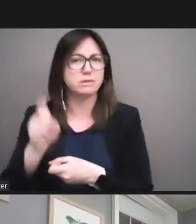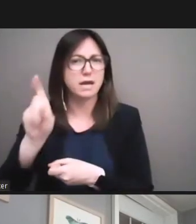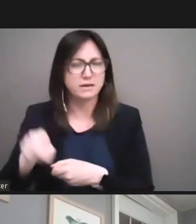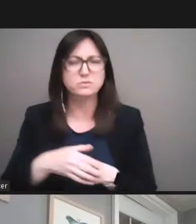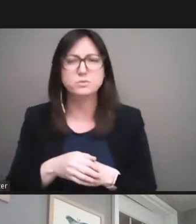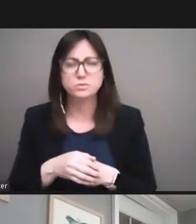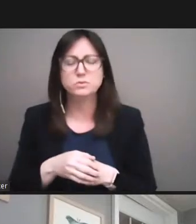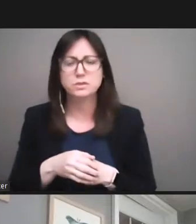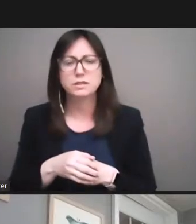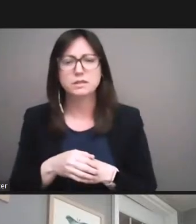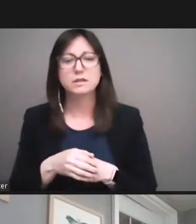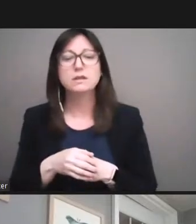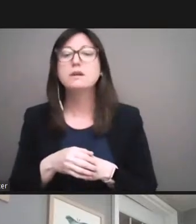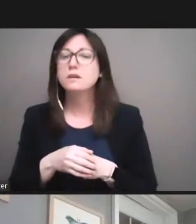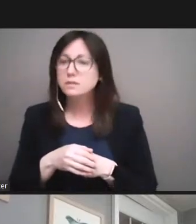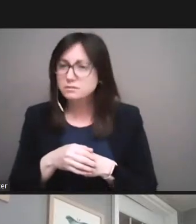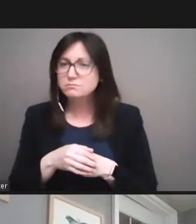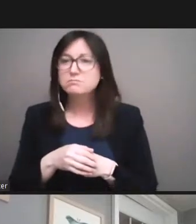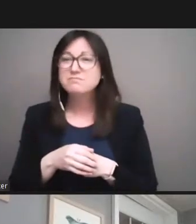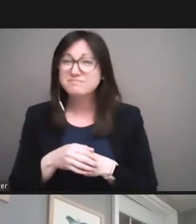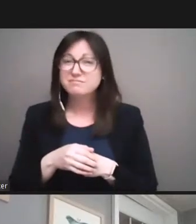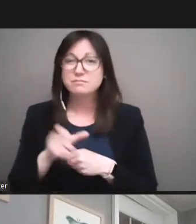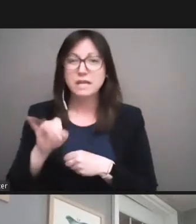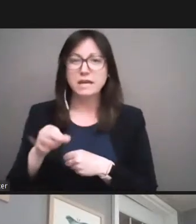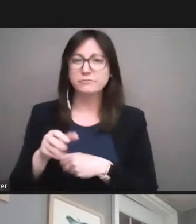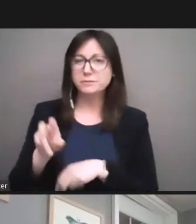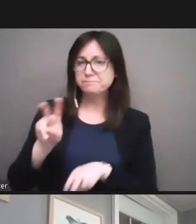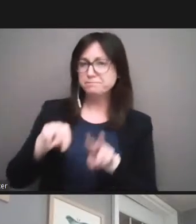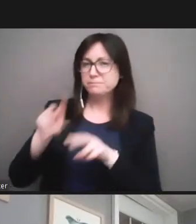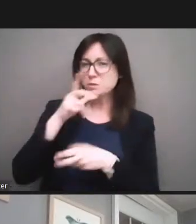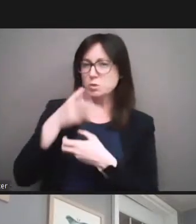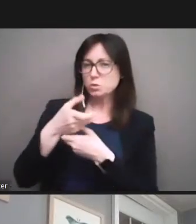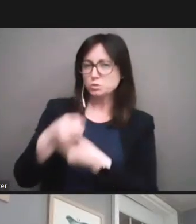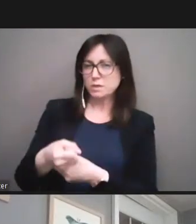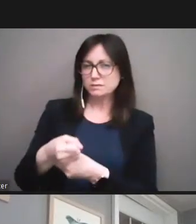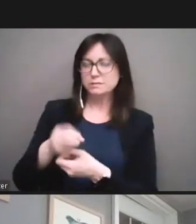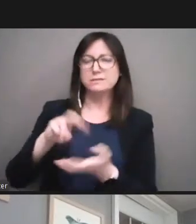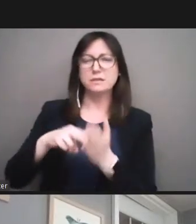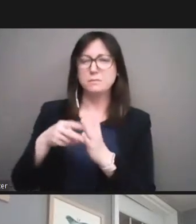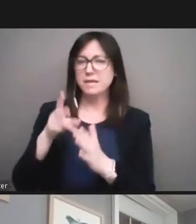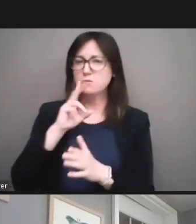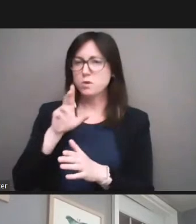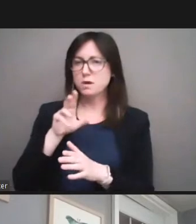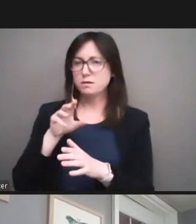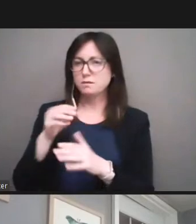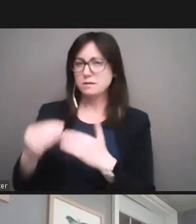strong connection to the level of engagement that we have with our environment.